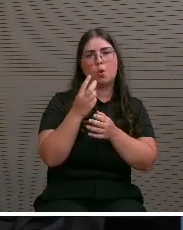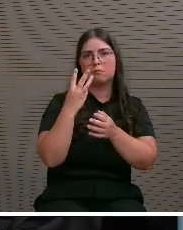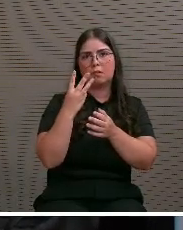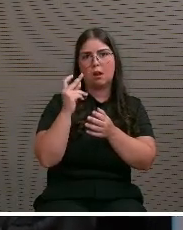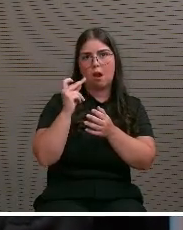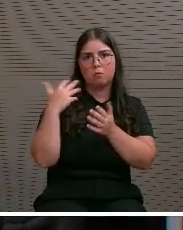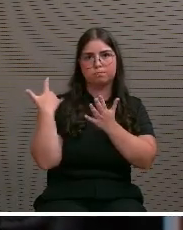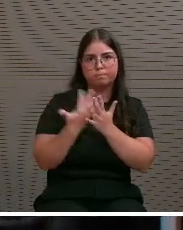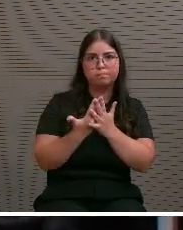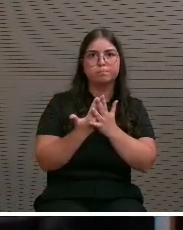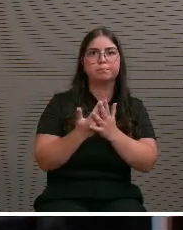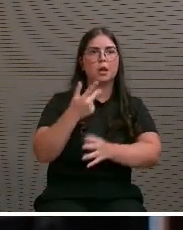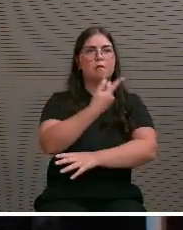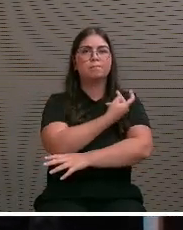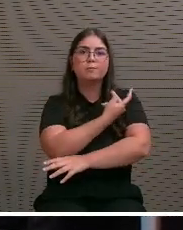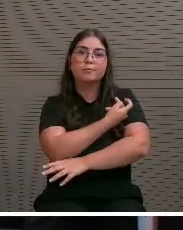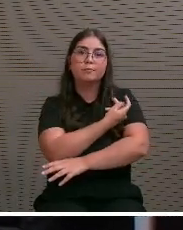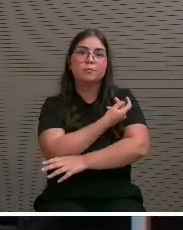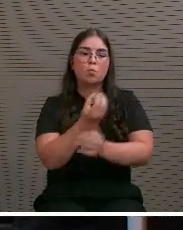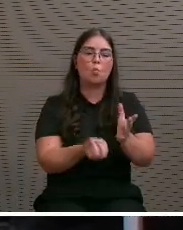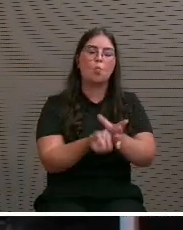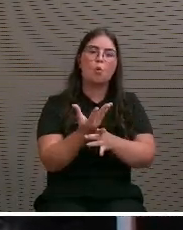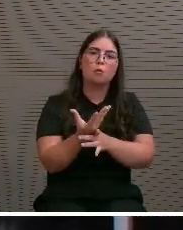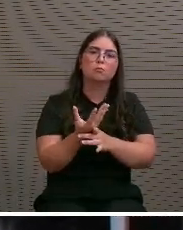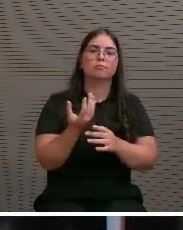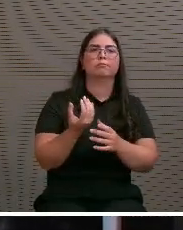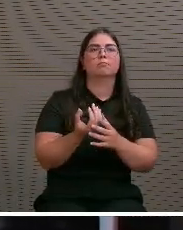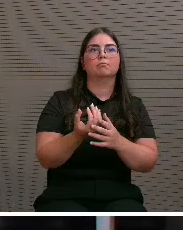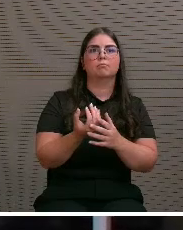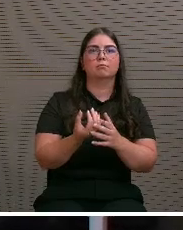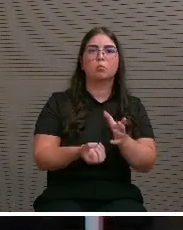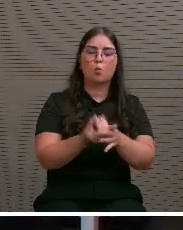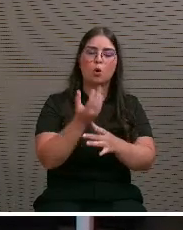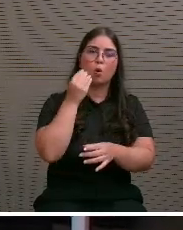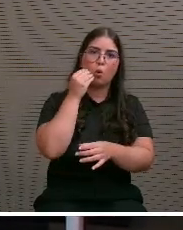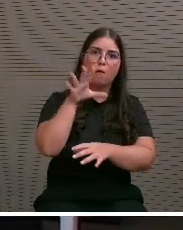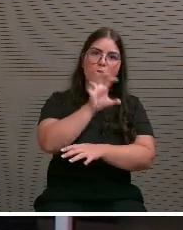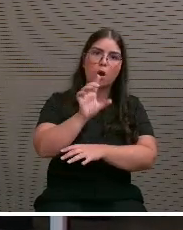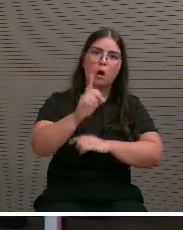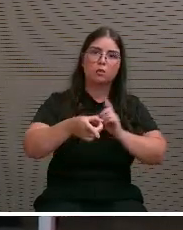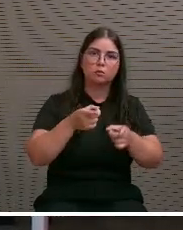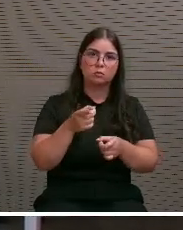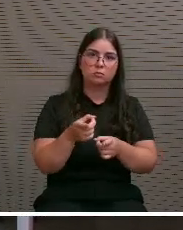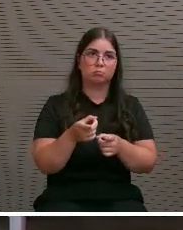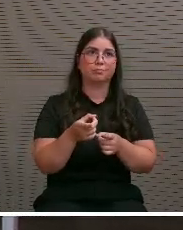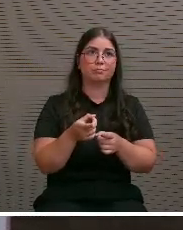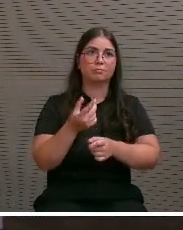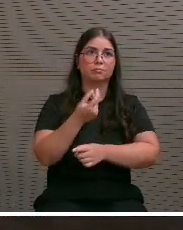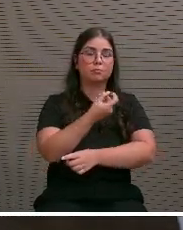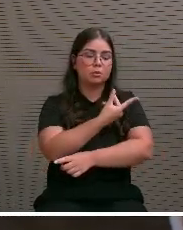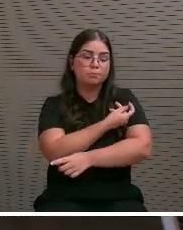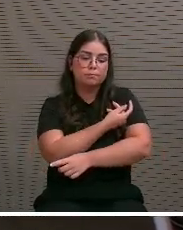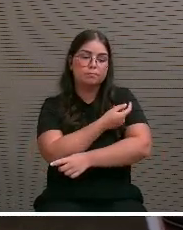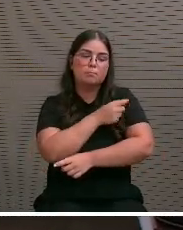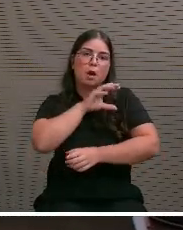How do you think those vaccines were made? What were the underlying ingredients? They came from GMOs. I